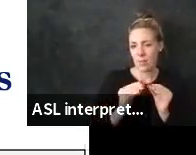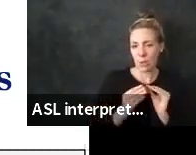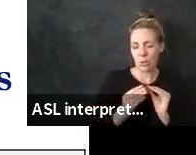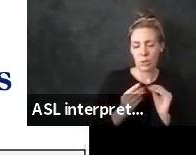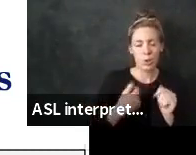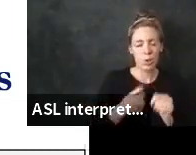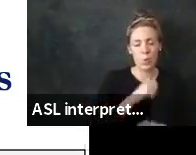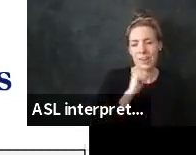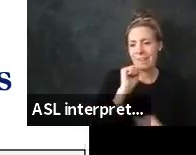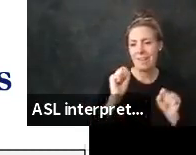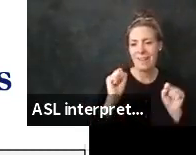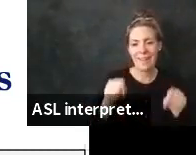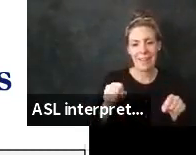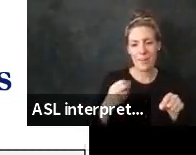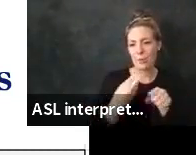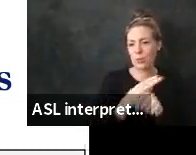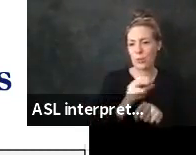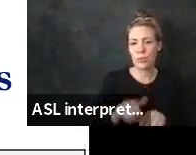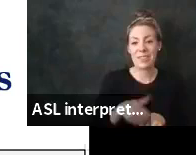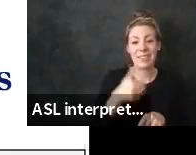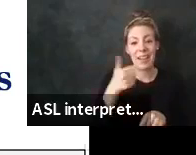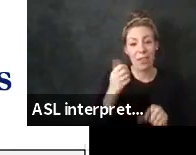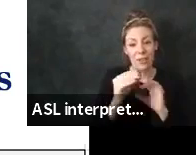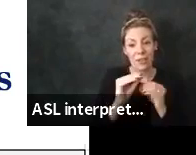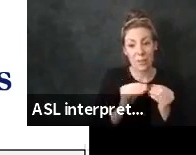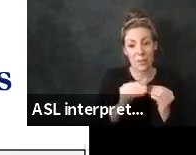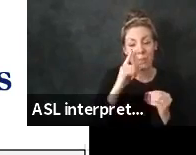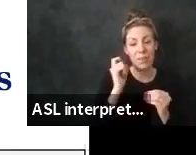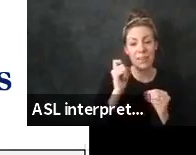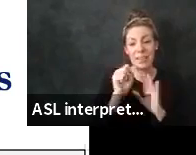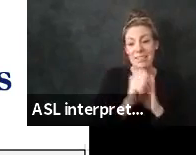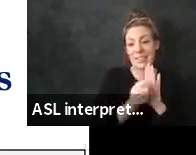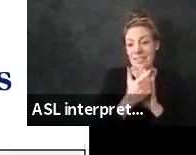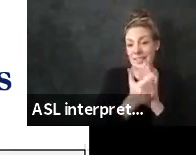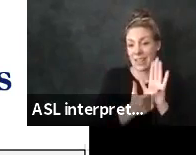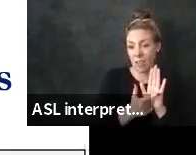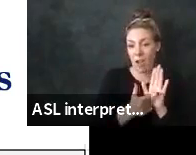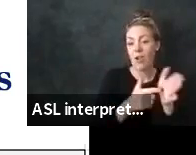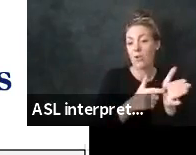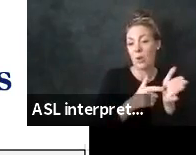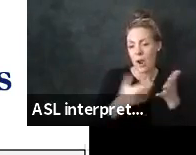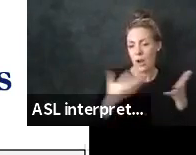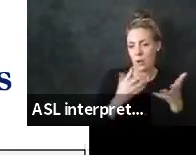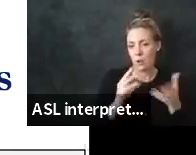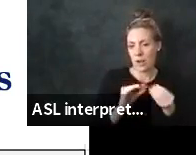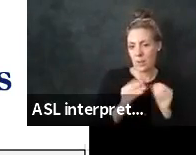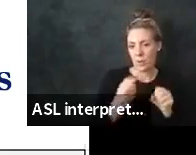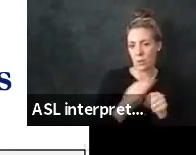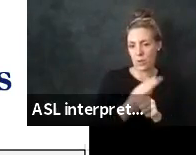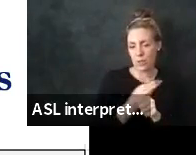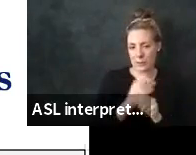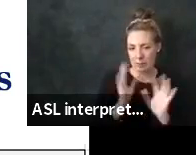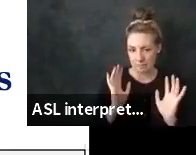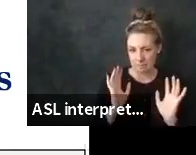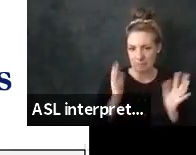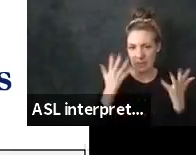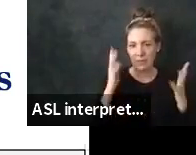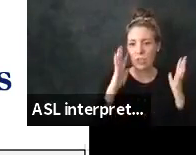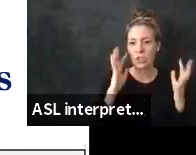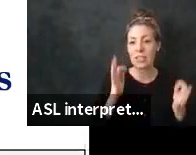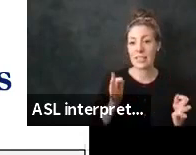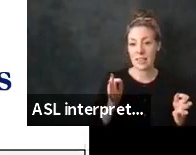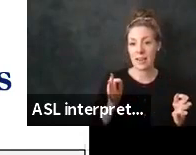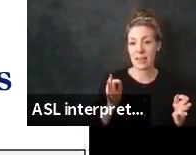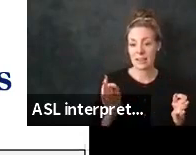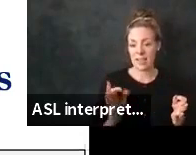able to use a different number because state law mandates what number we are to use. And that is the